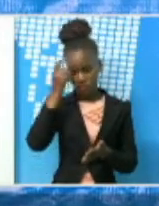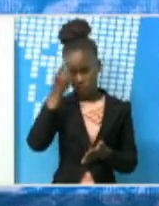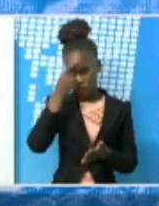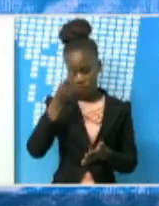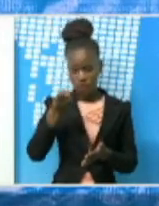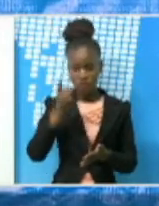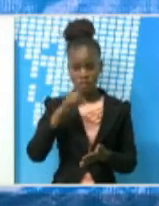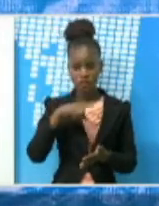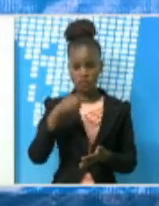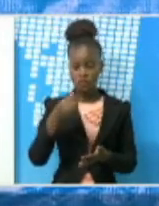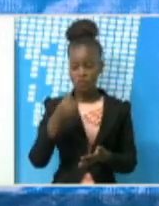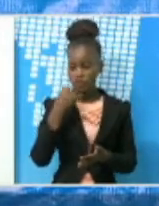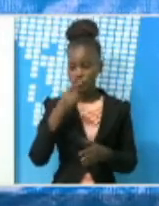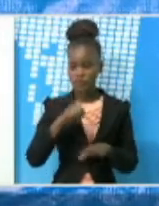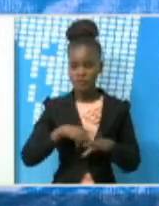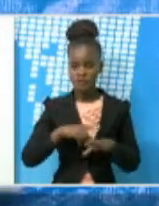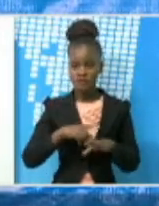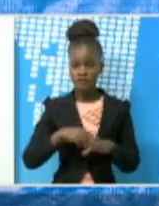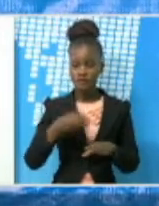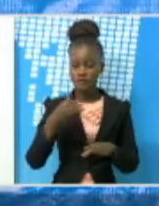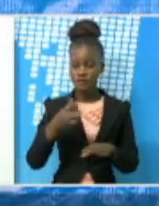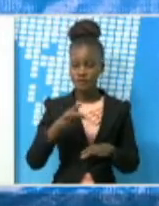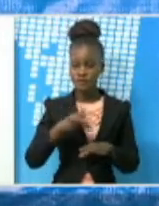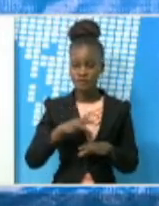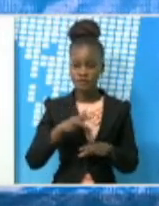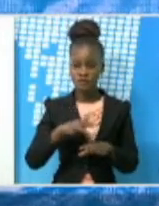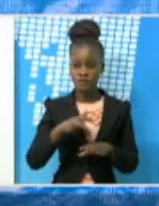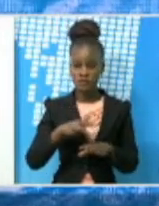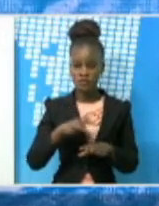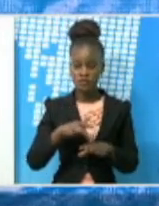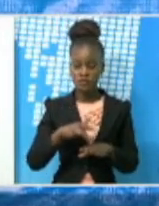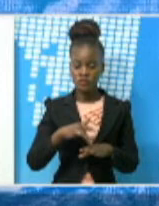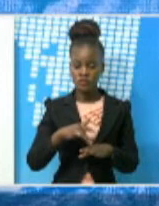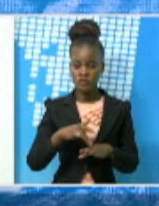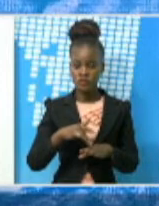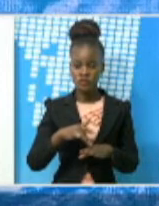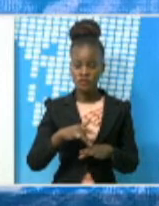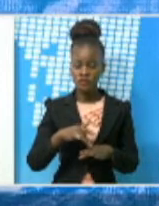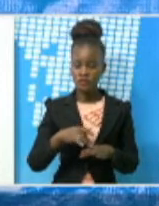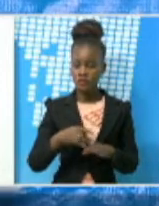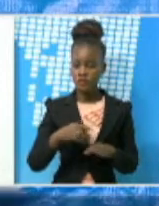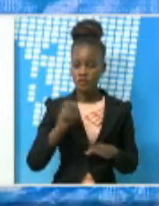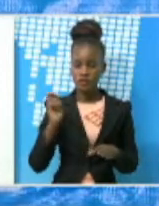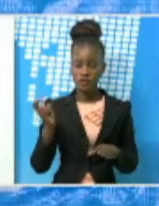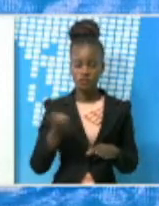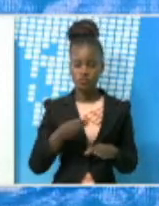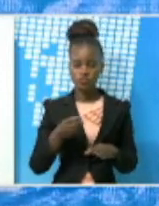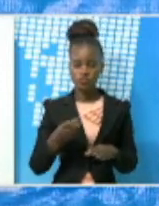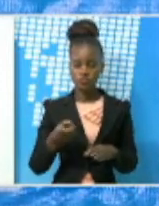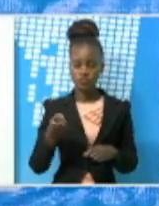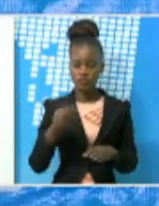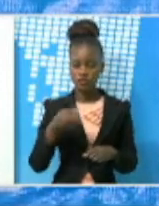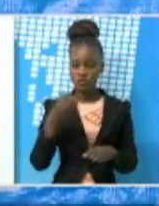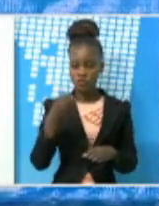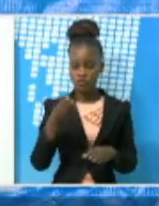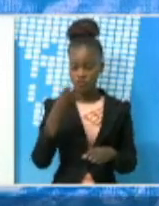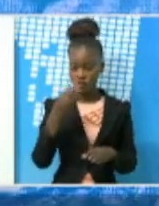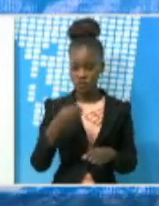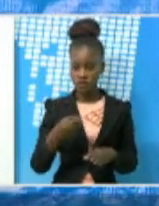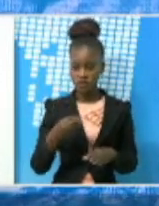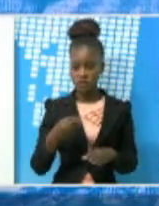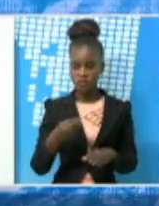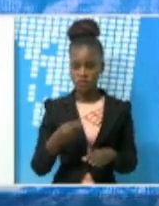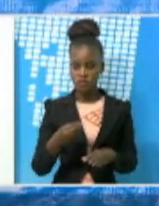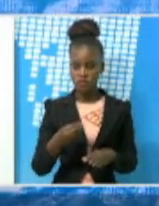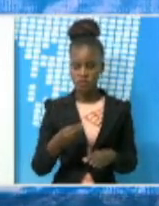money. We resolved that the dividends that they declared to us this afternoon, they recapitalize it. And